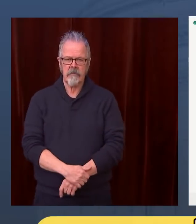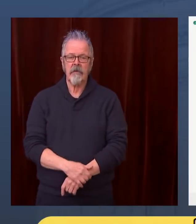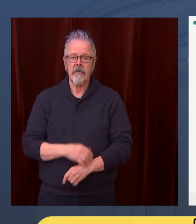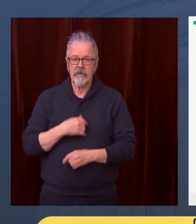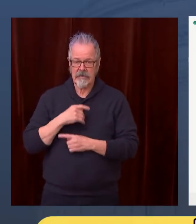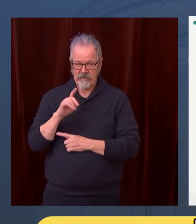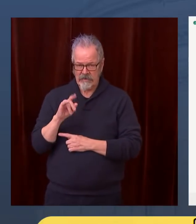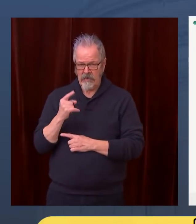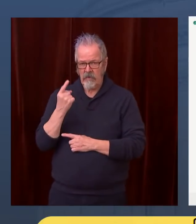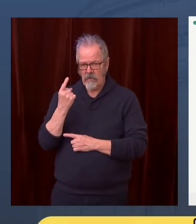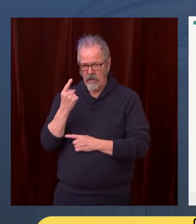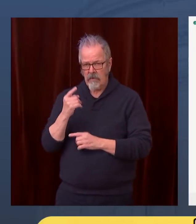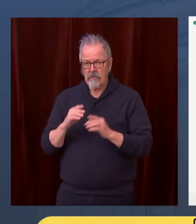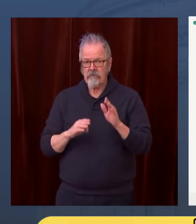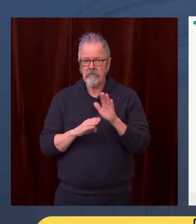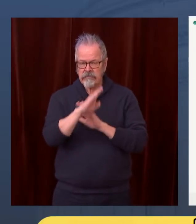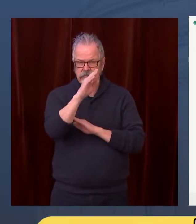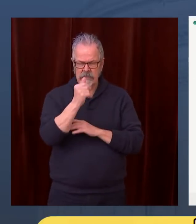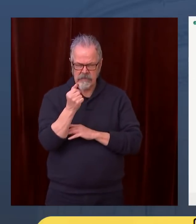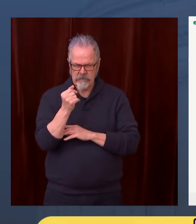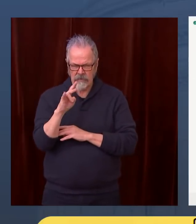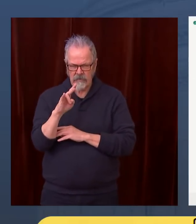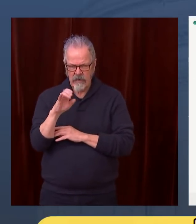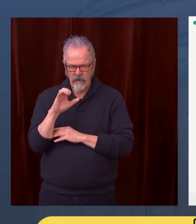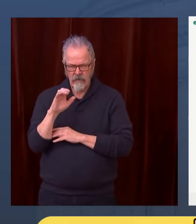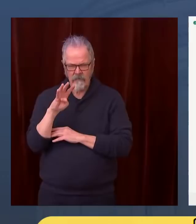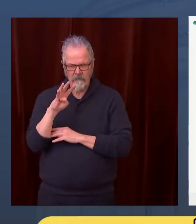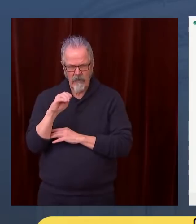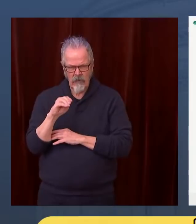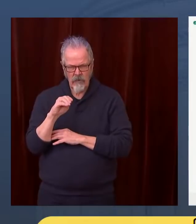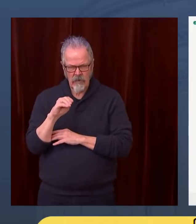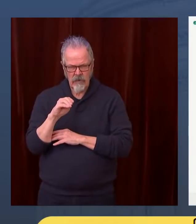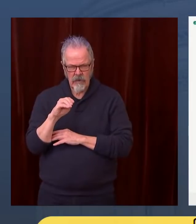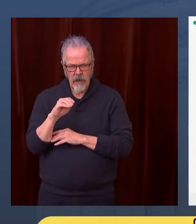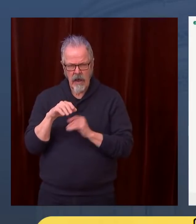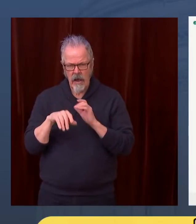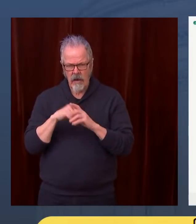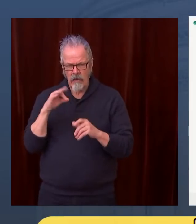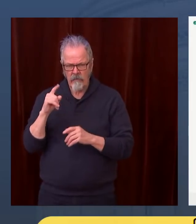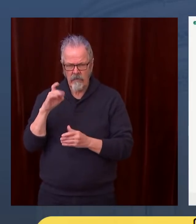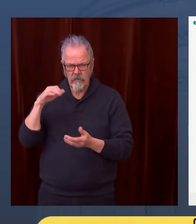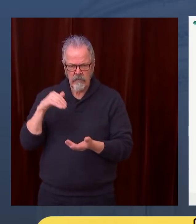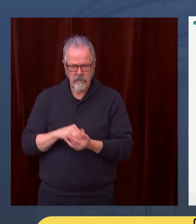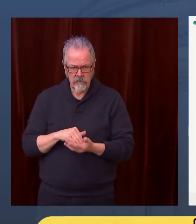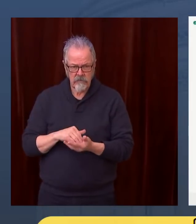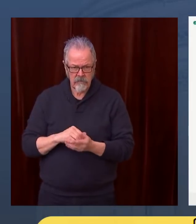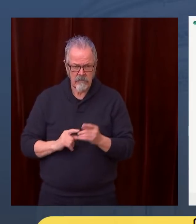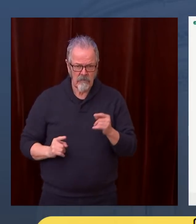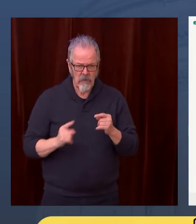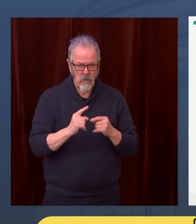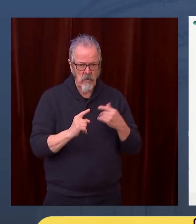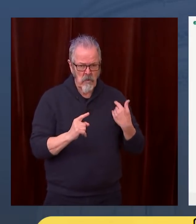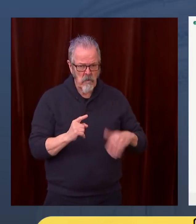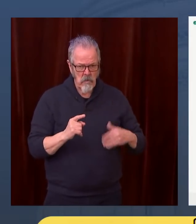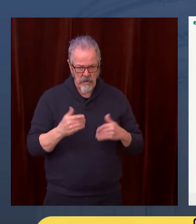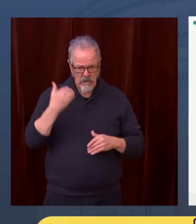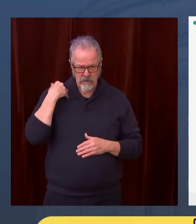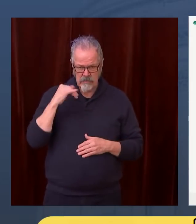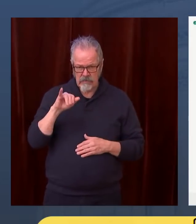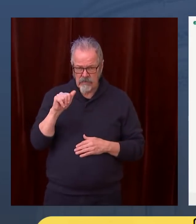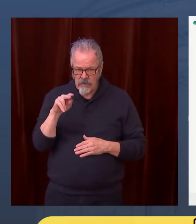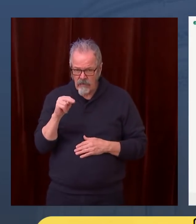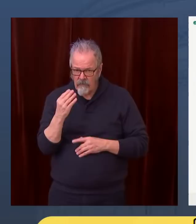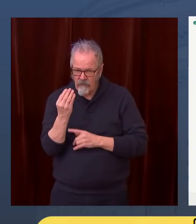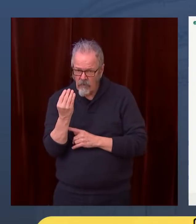1,740 cases per 100,000. I believe on January 14th, and